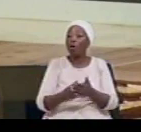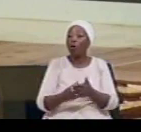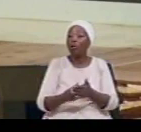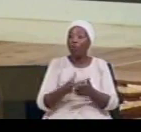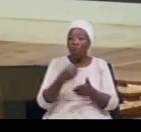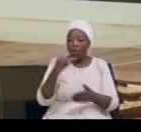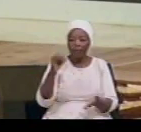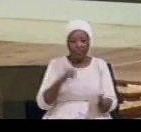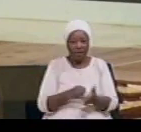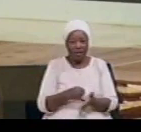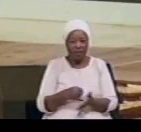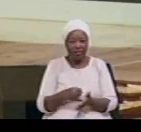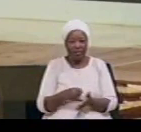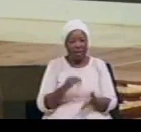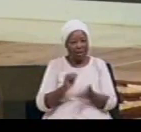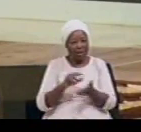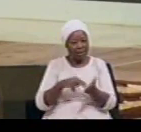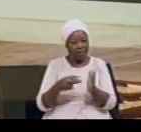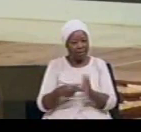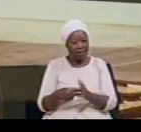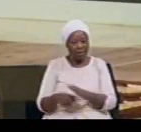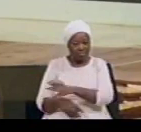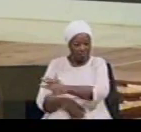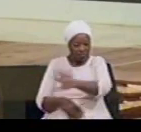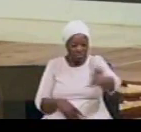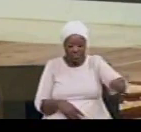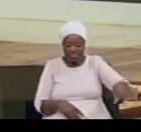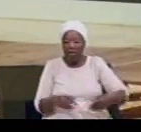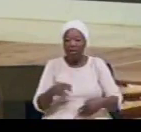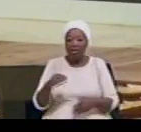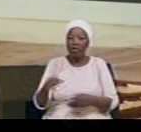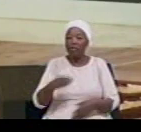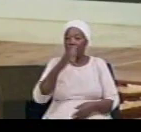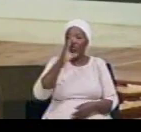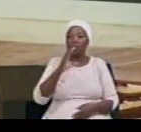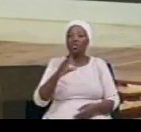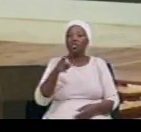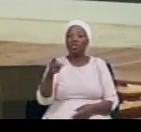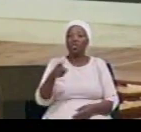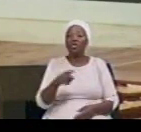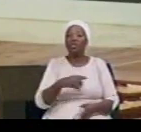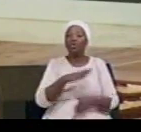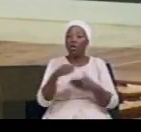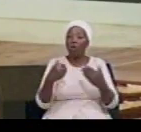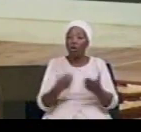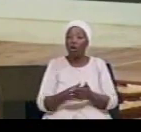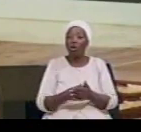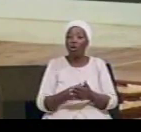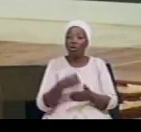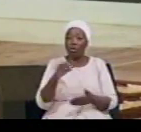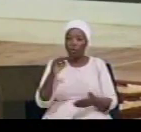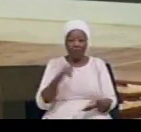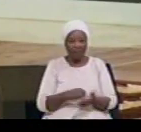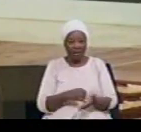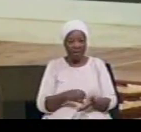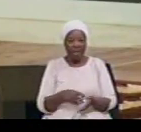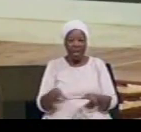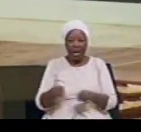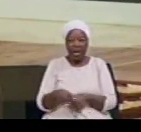means all of you, drink ye all of it. As you drink